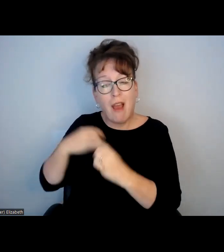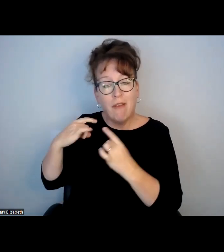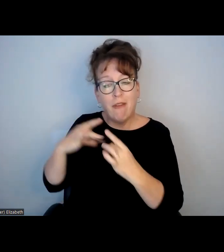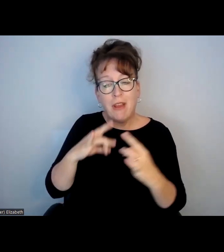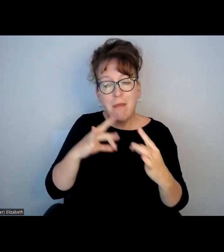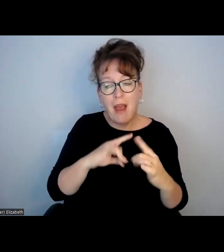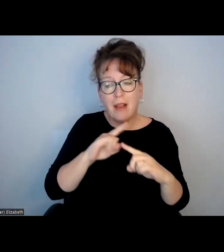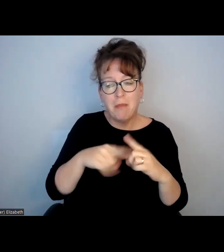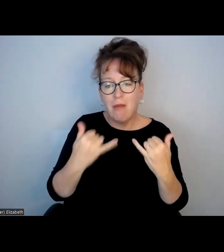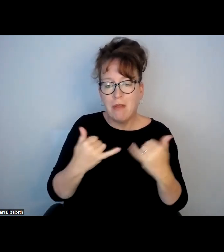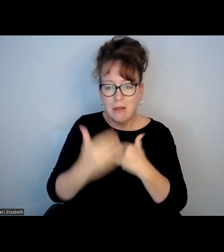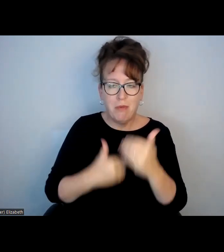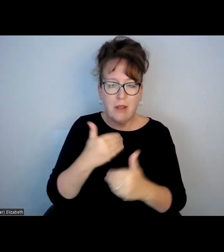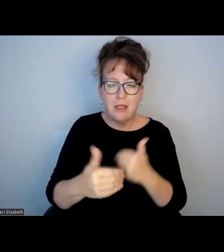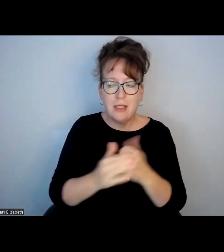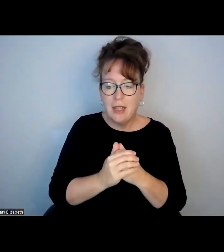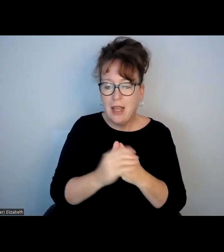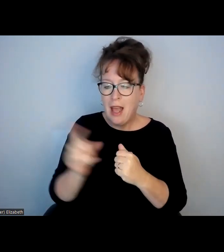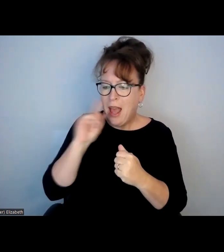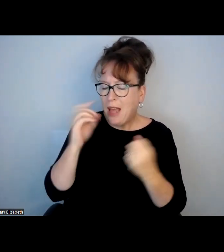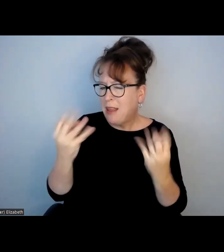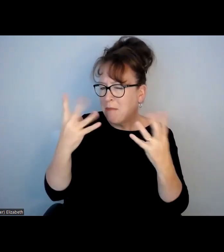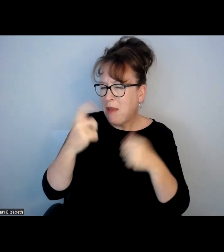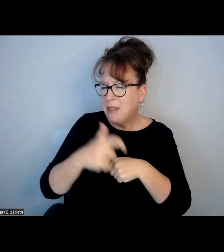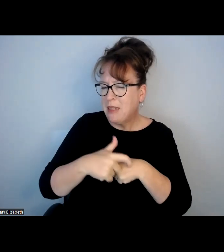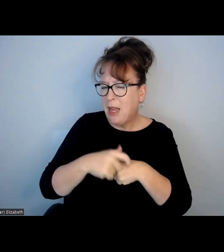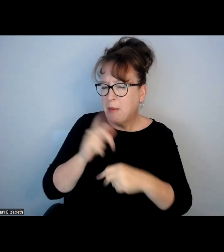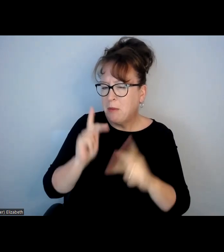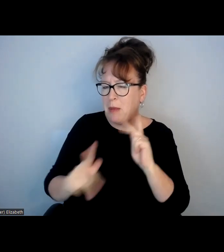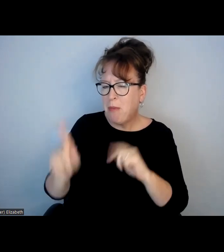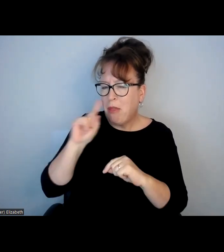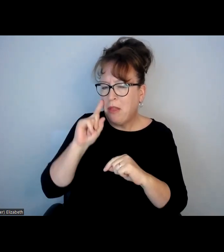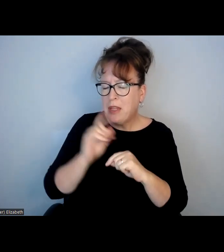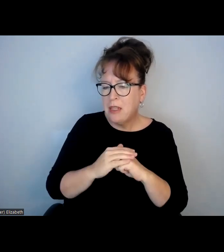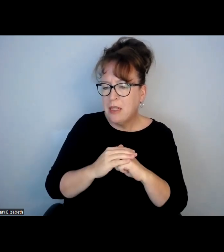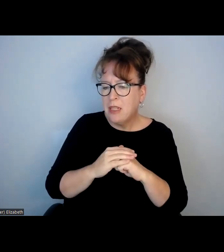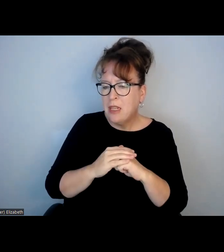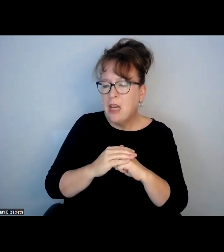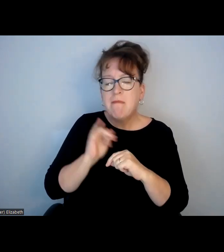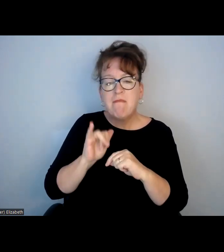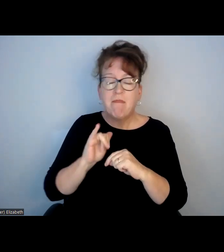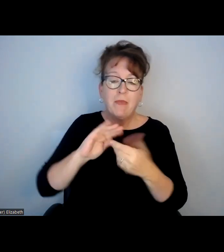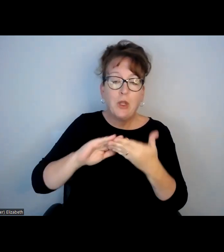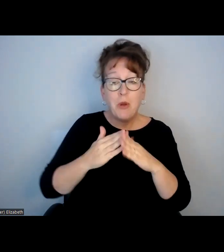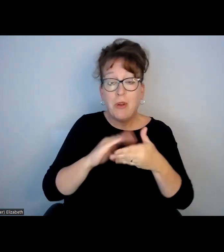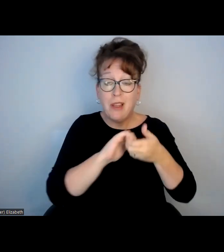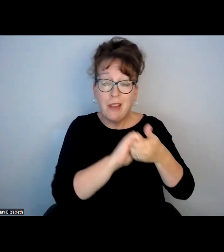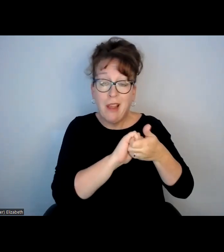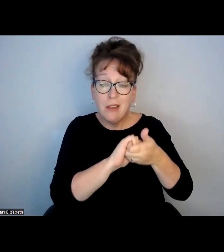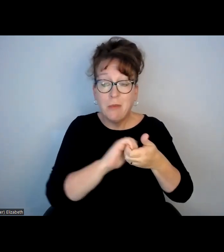processes. I think a lot of times people can view community engagement, community input,